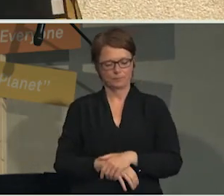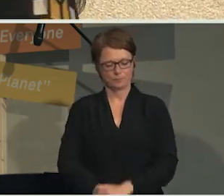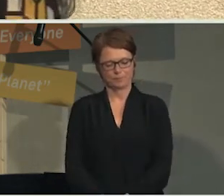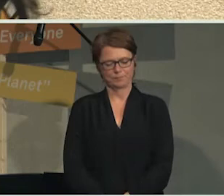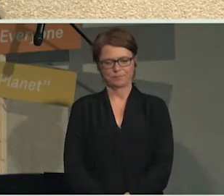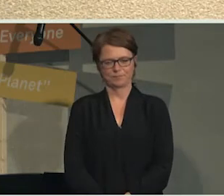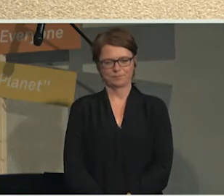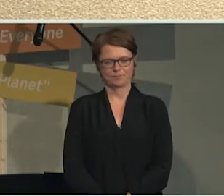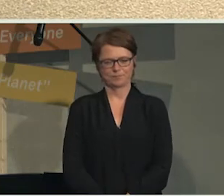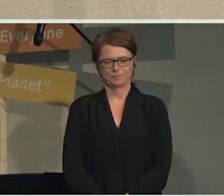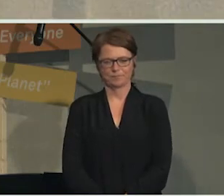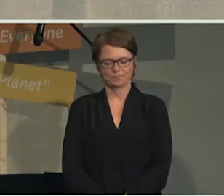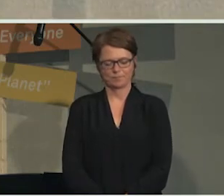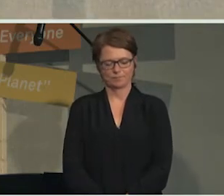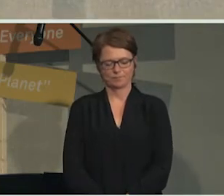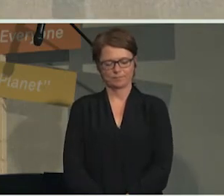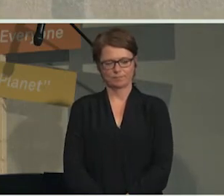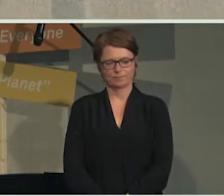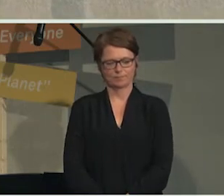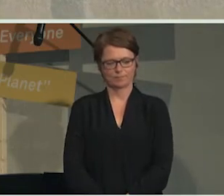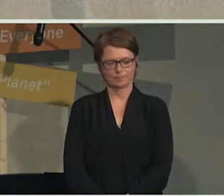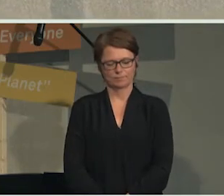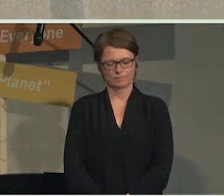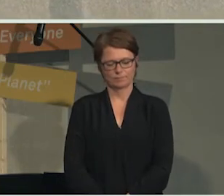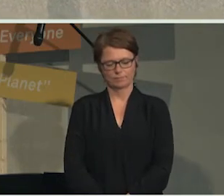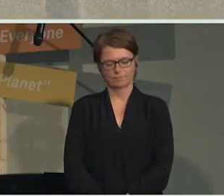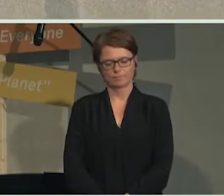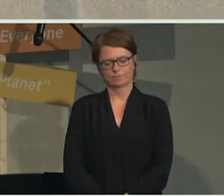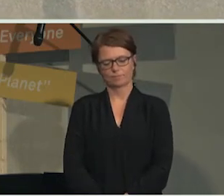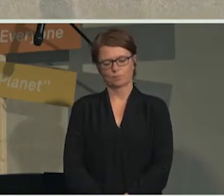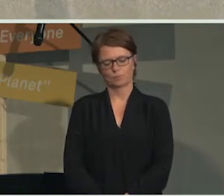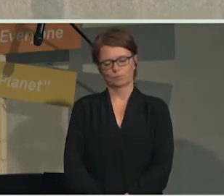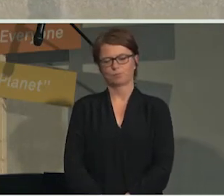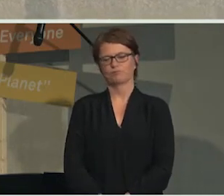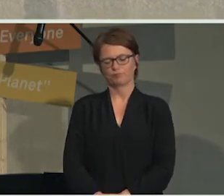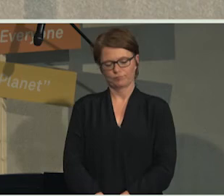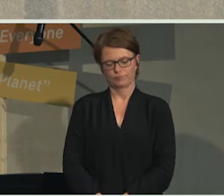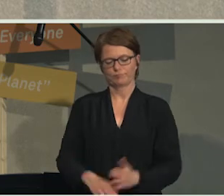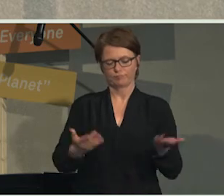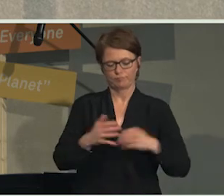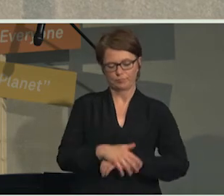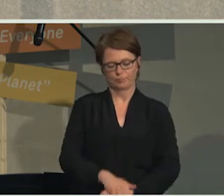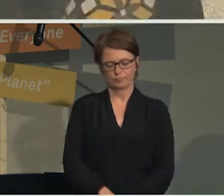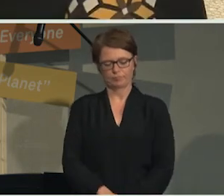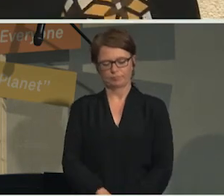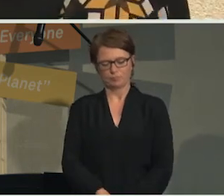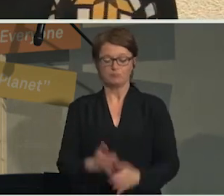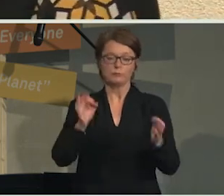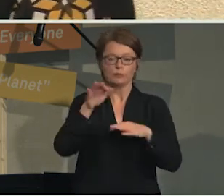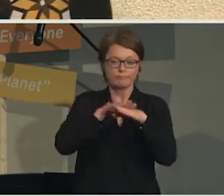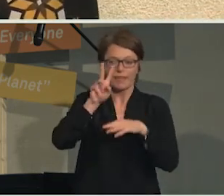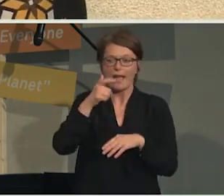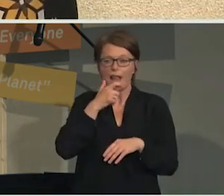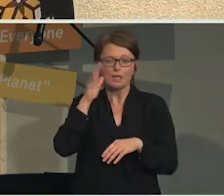Apologize to you. I'm going to wear glasses as long as my eyes are not the